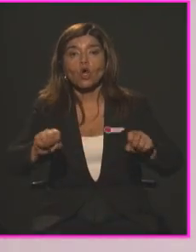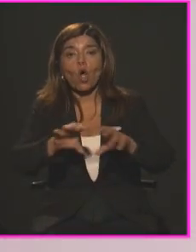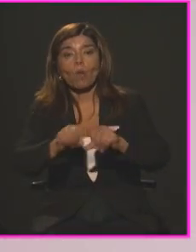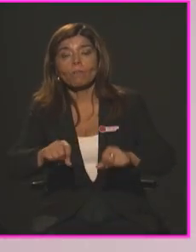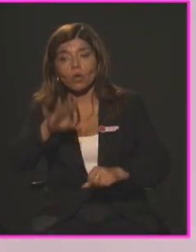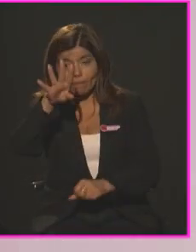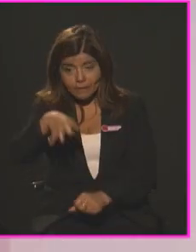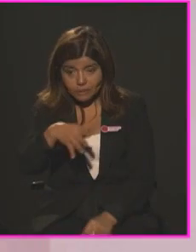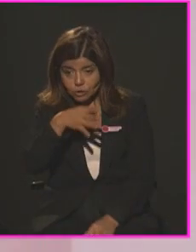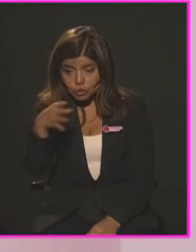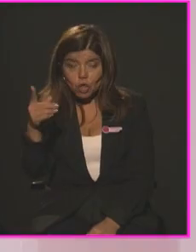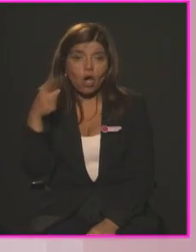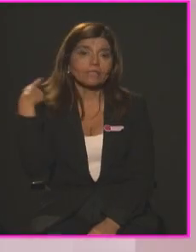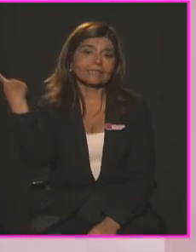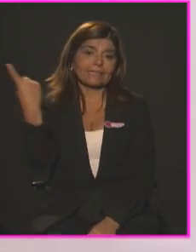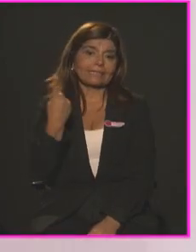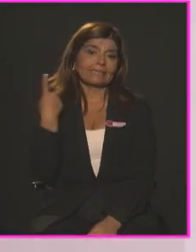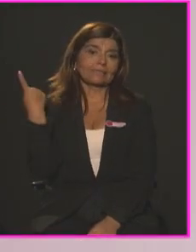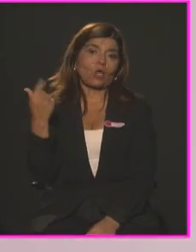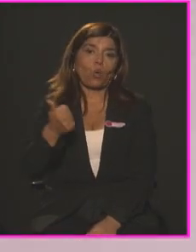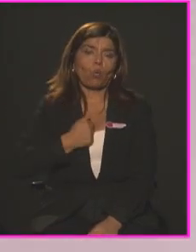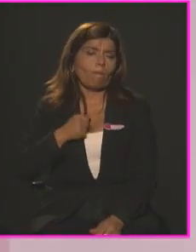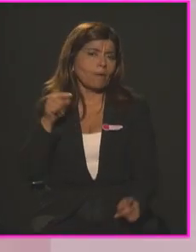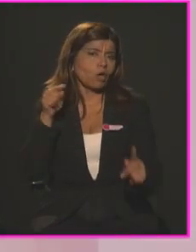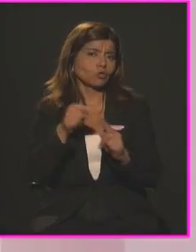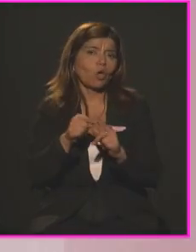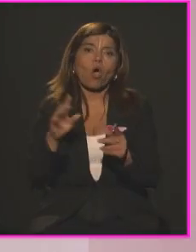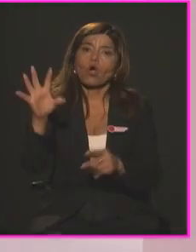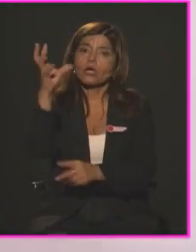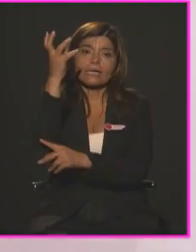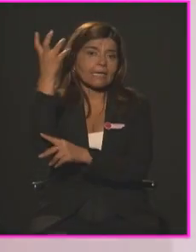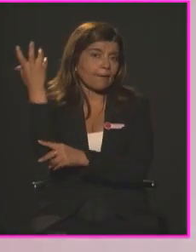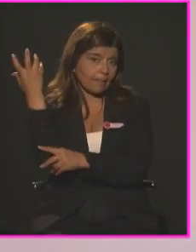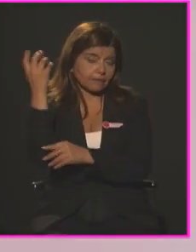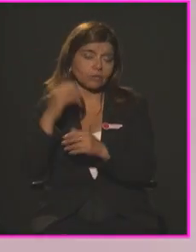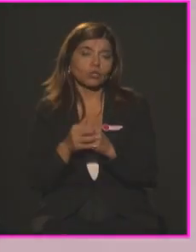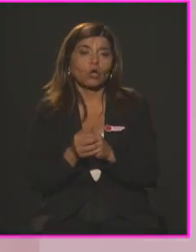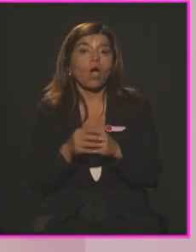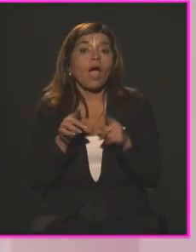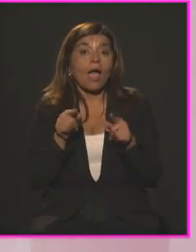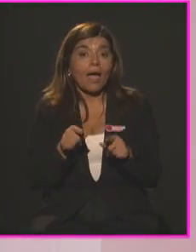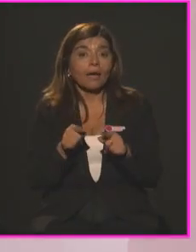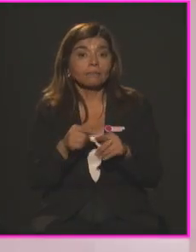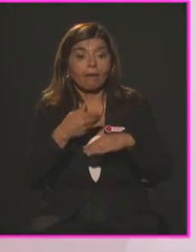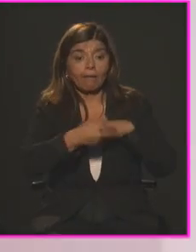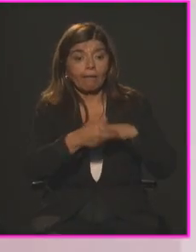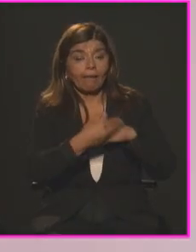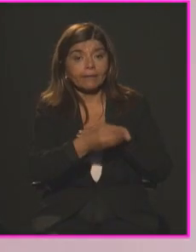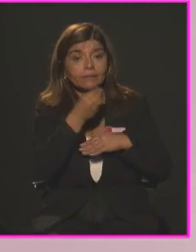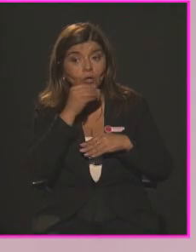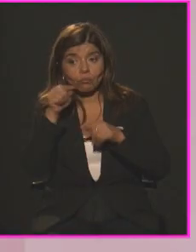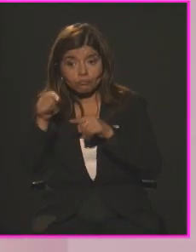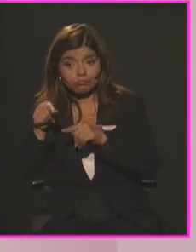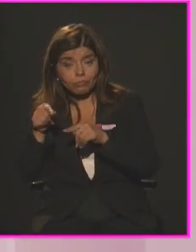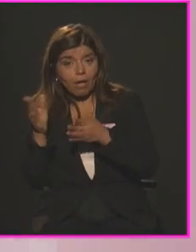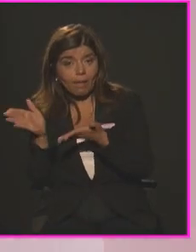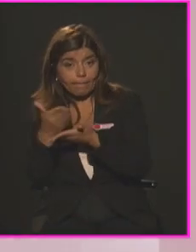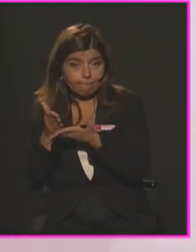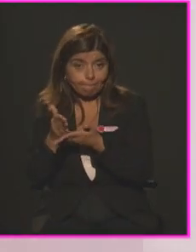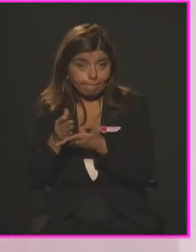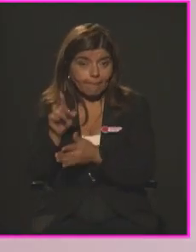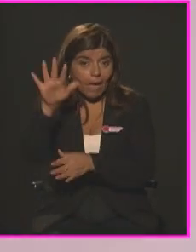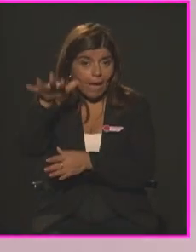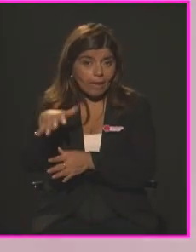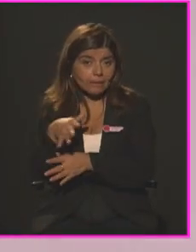climate goals and their climate commitments. And by putting food loss and waste into that plan, it can unlock funding that can help